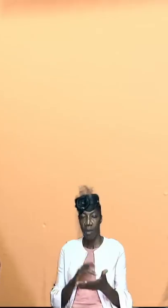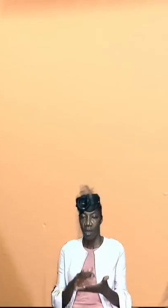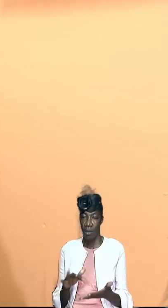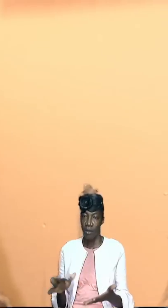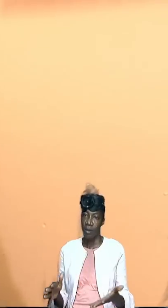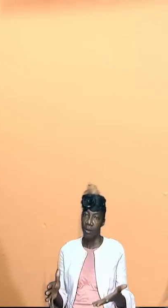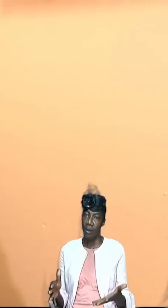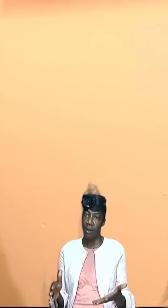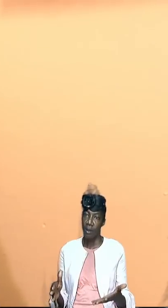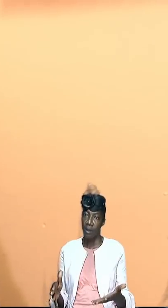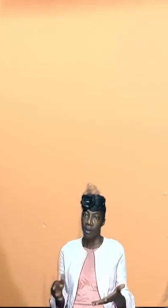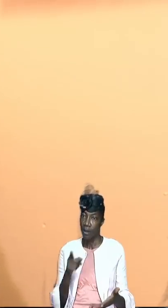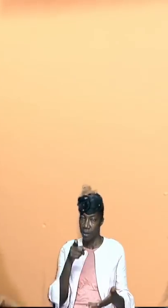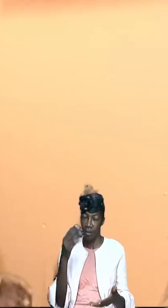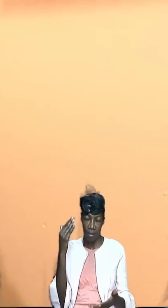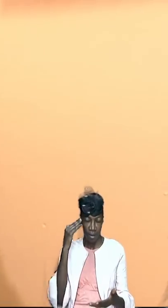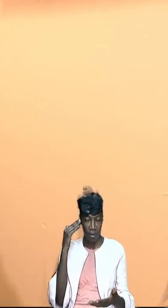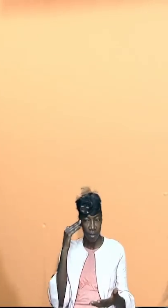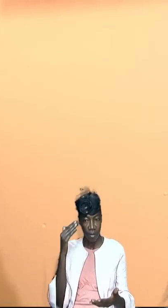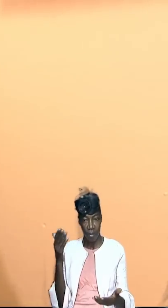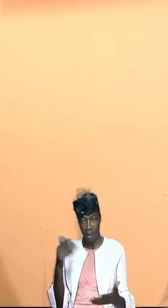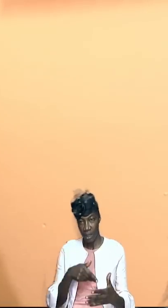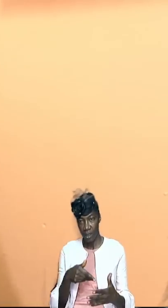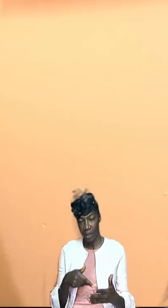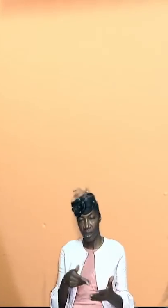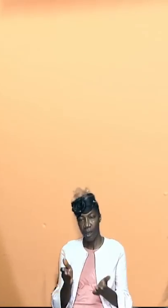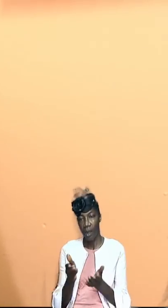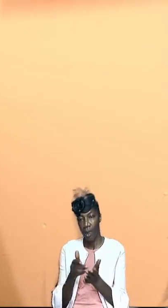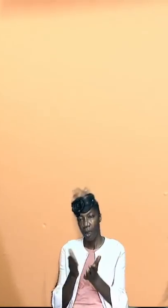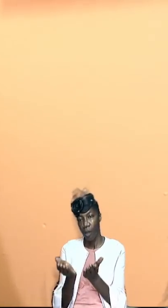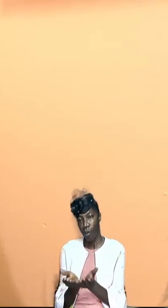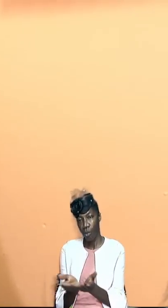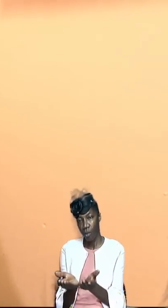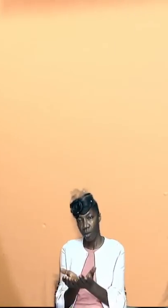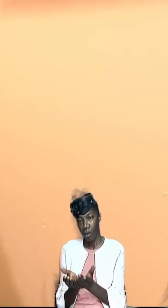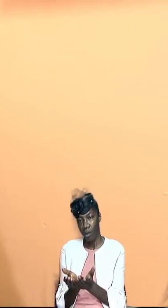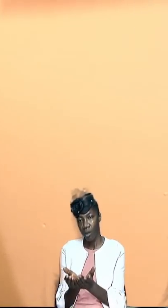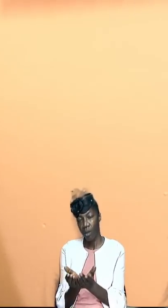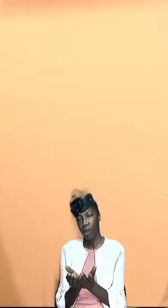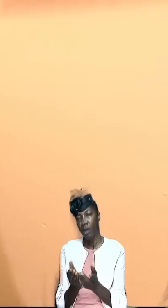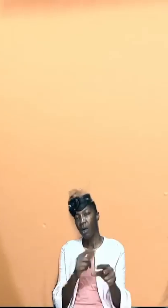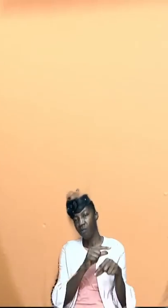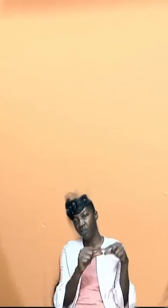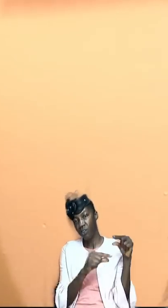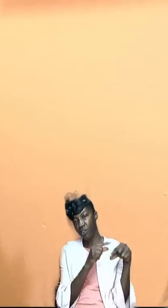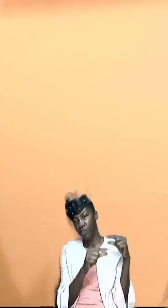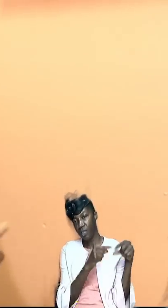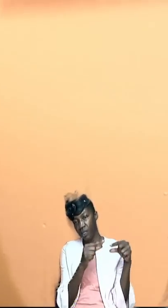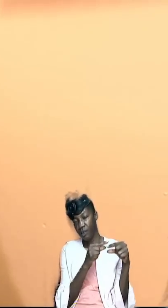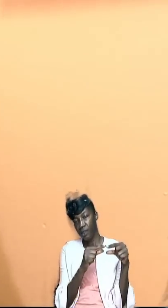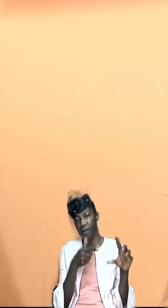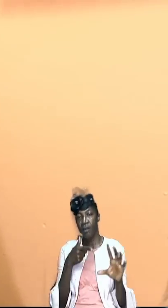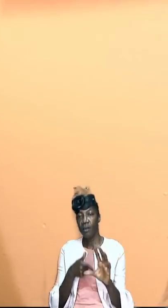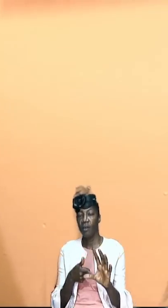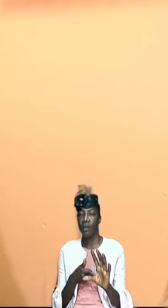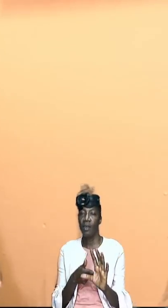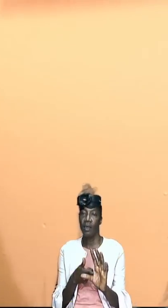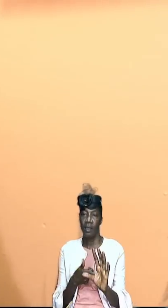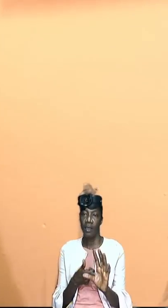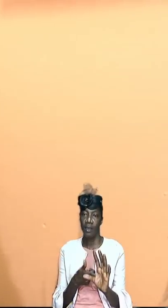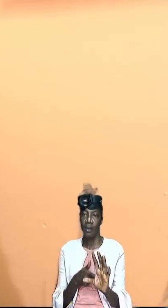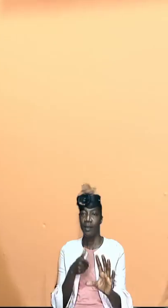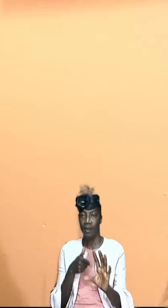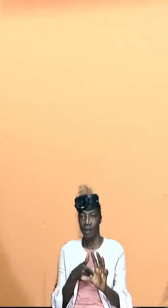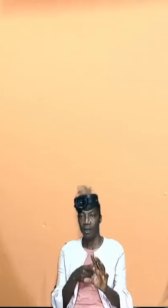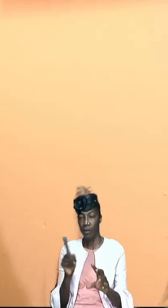series. And as you know, we are in the book of Genesis, the book of beginnings,